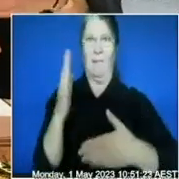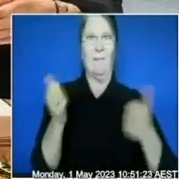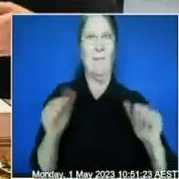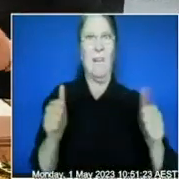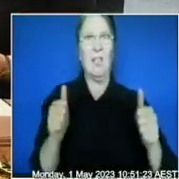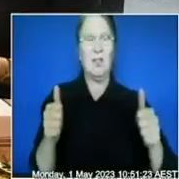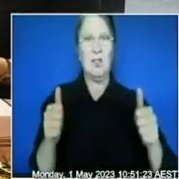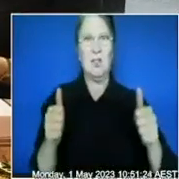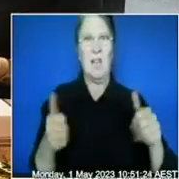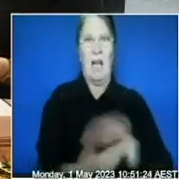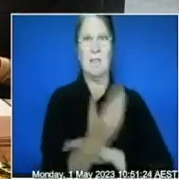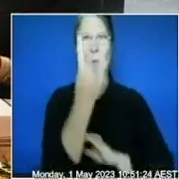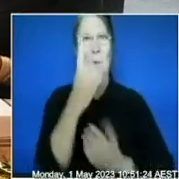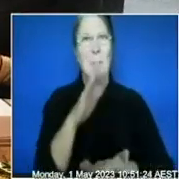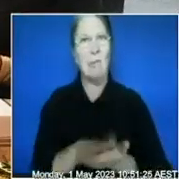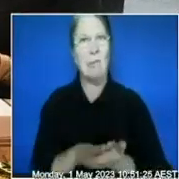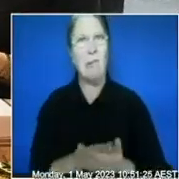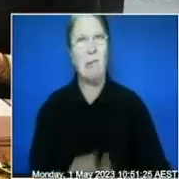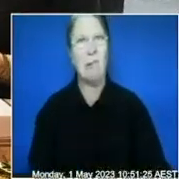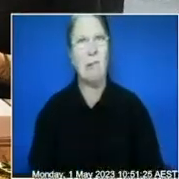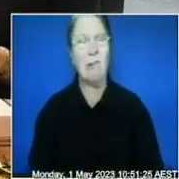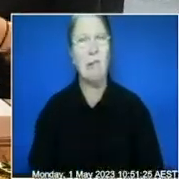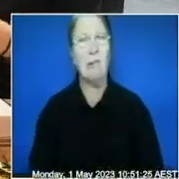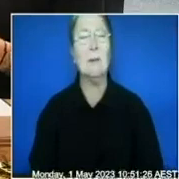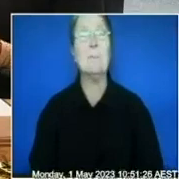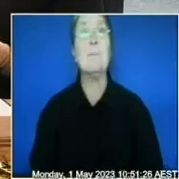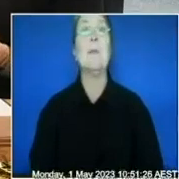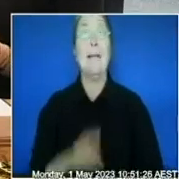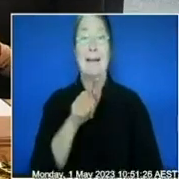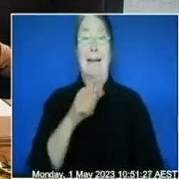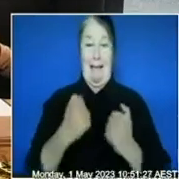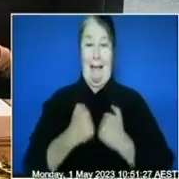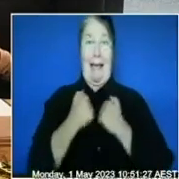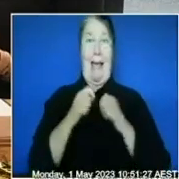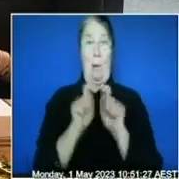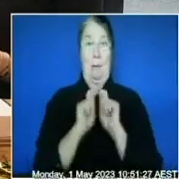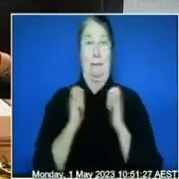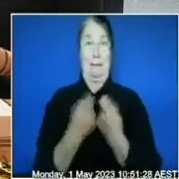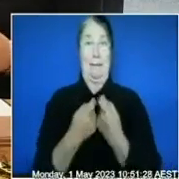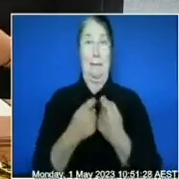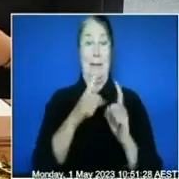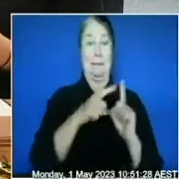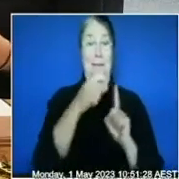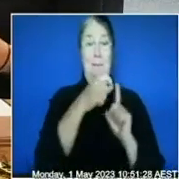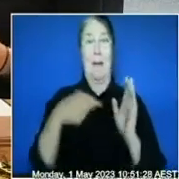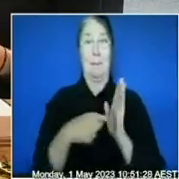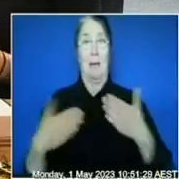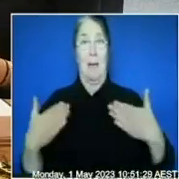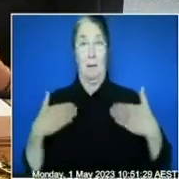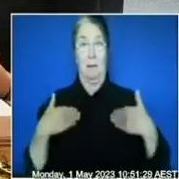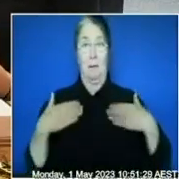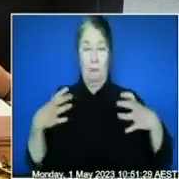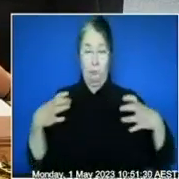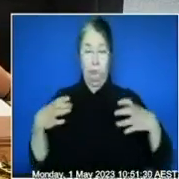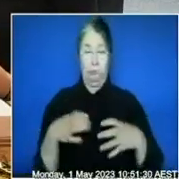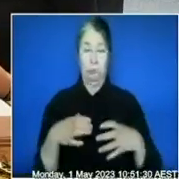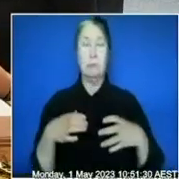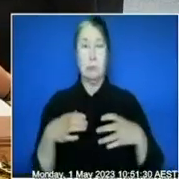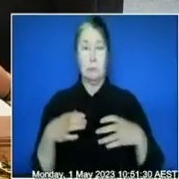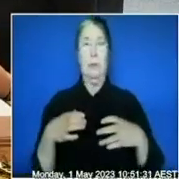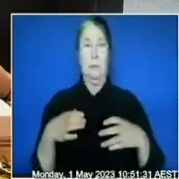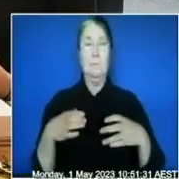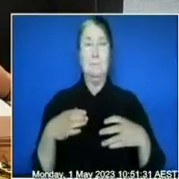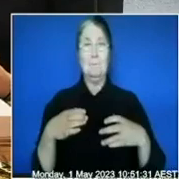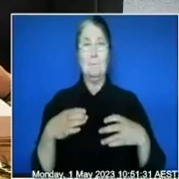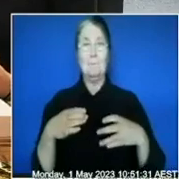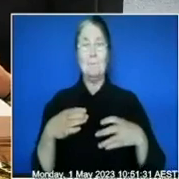had before we could commit for our staffing. But was it for the trial sites? My understanding is at the trial sites, so most